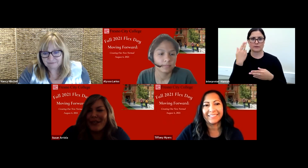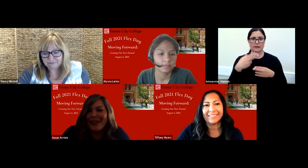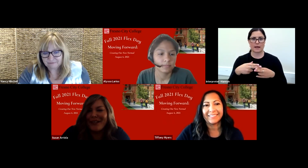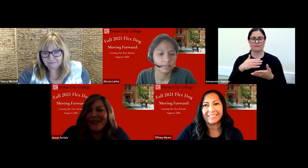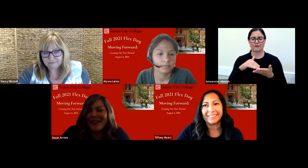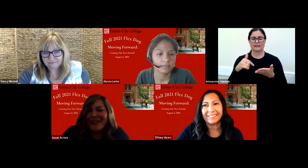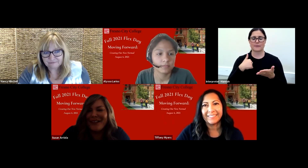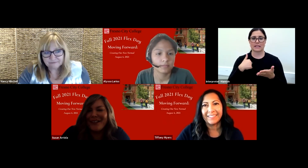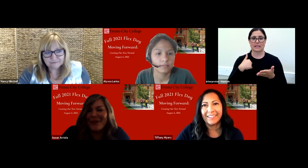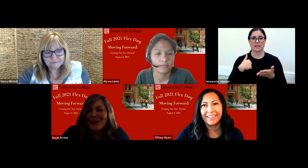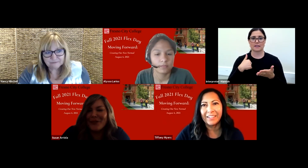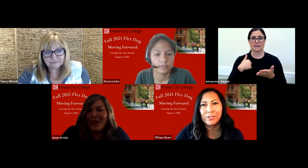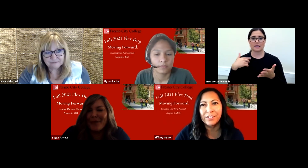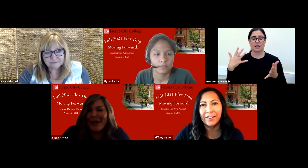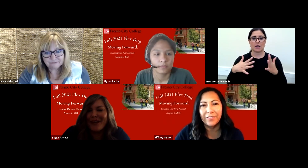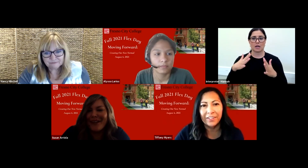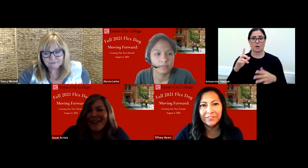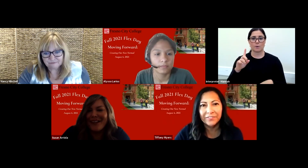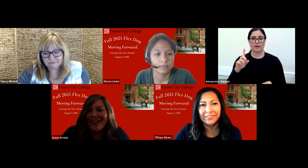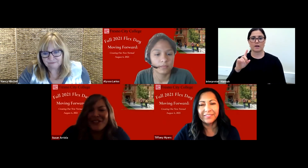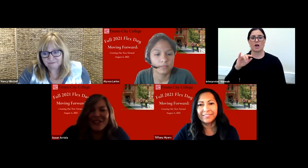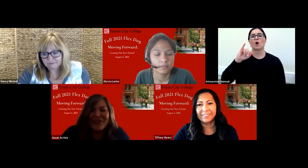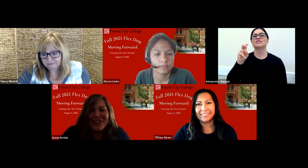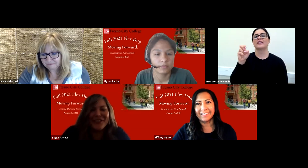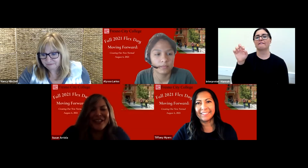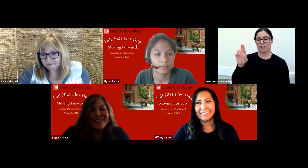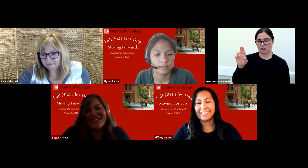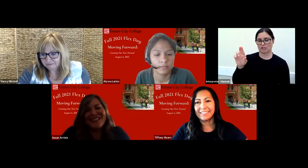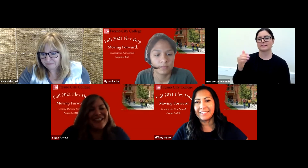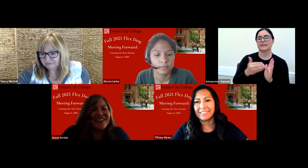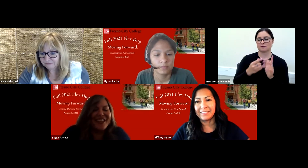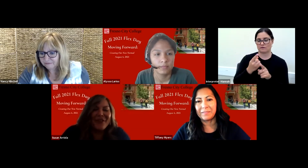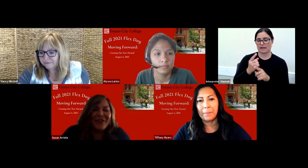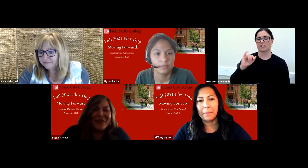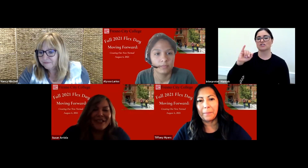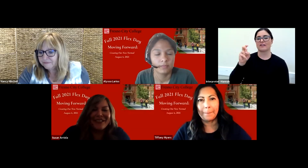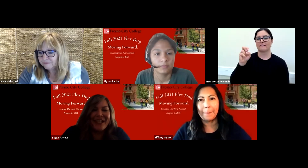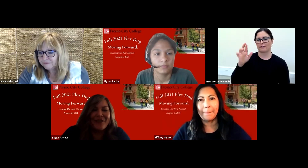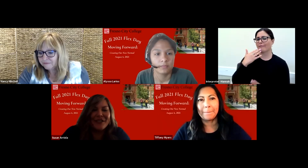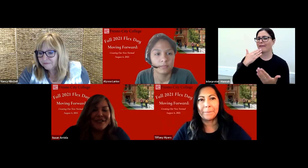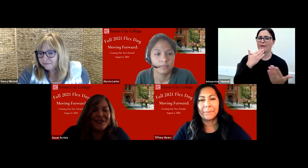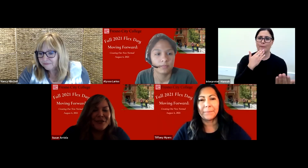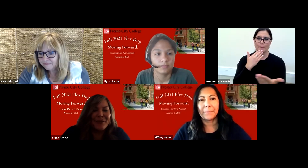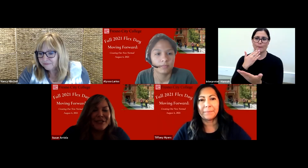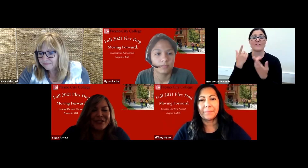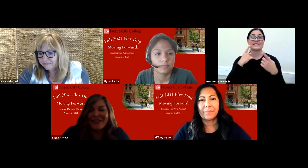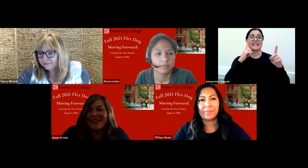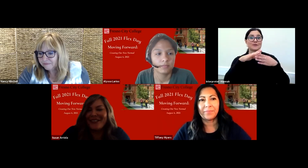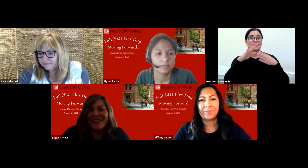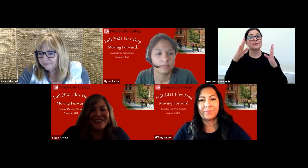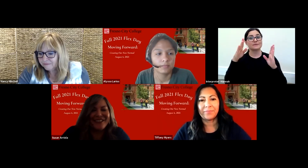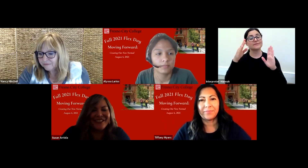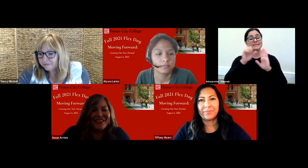Forgive me. Where's her name? Jennifer. Jennifer, yes. Thank you, everyone. Have a successful